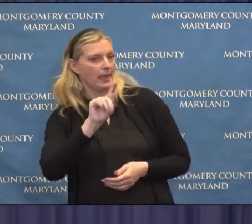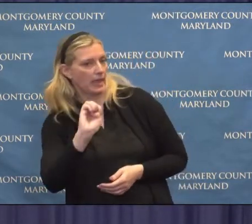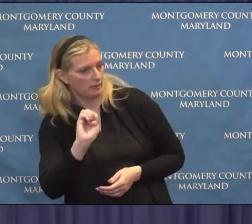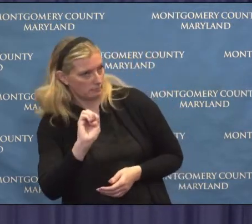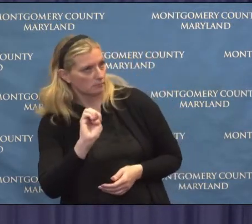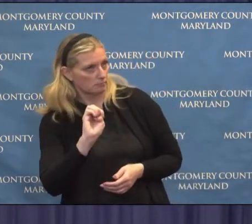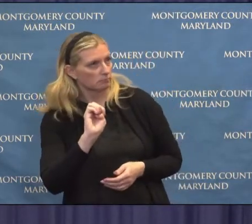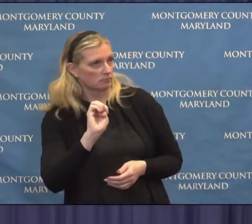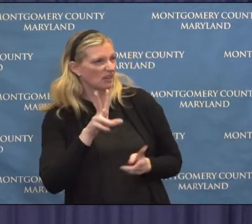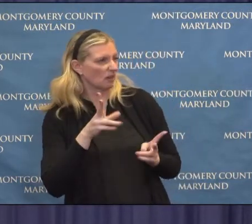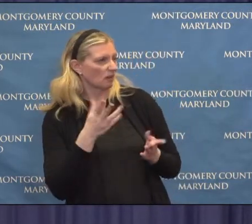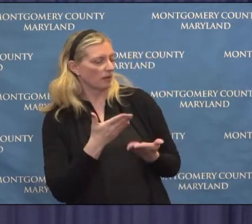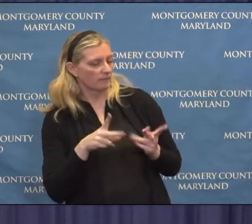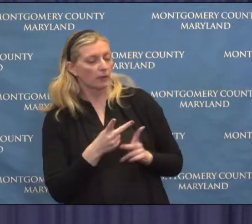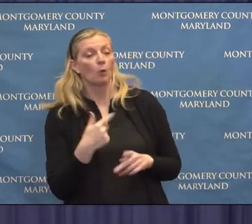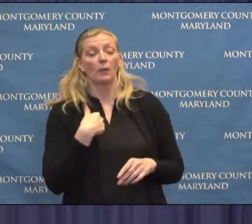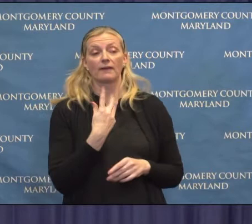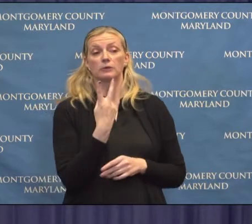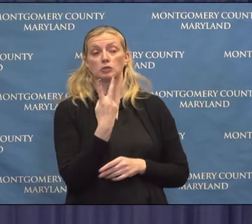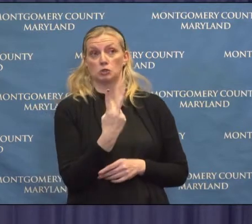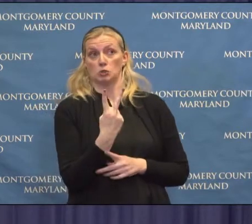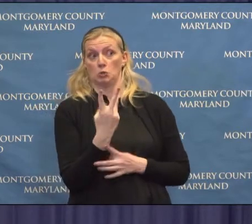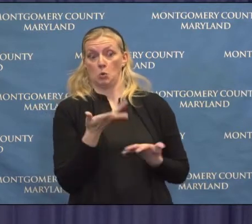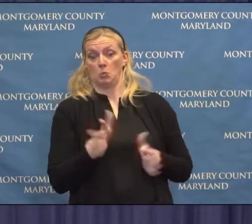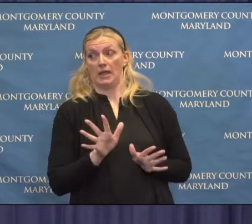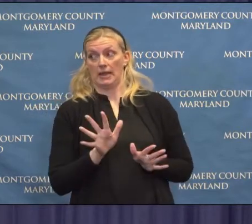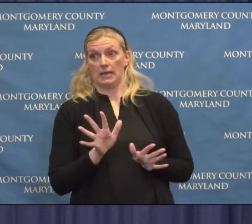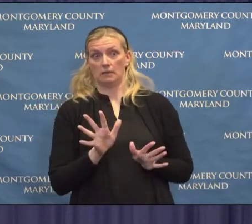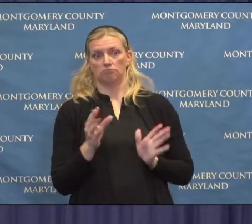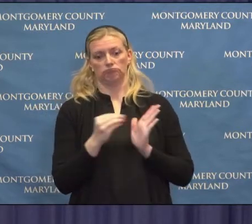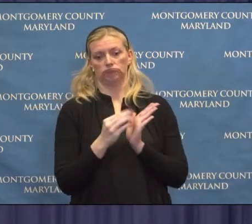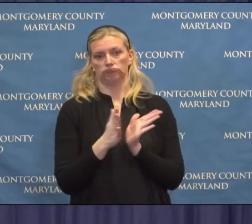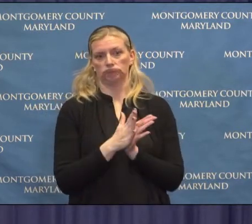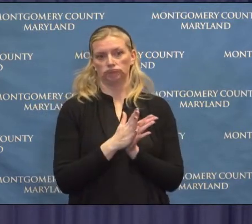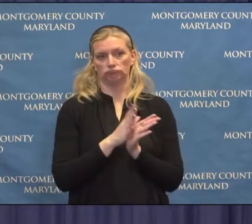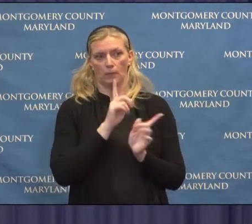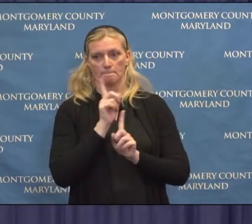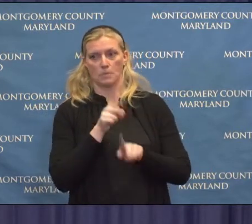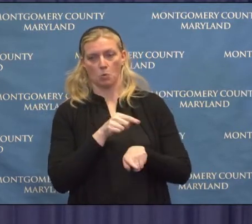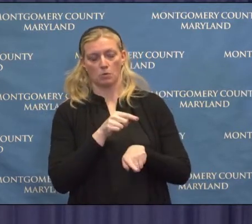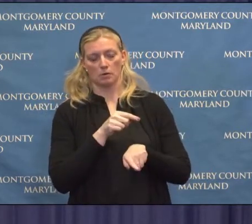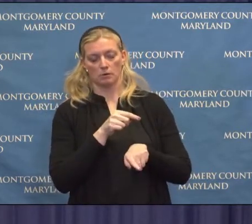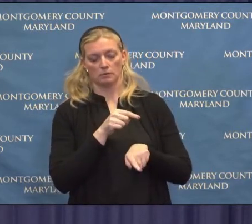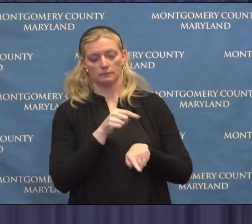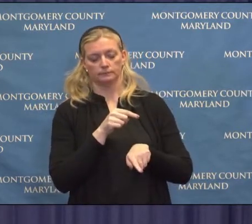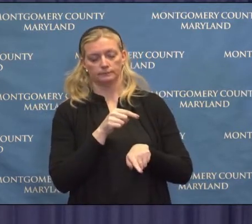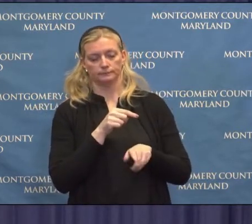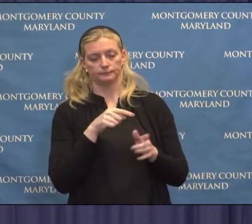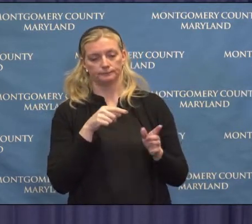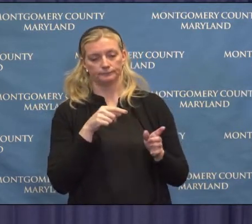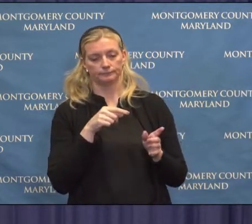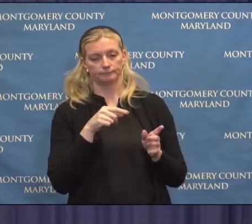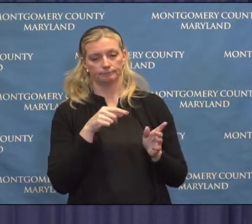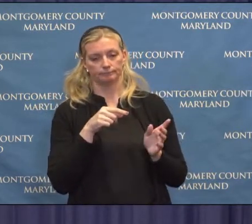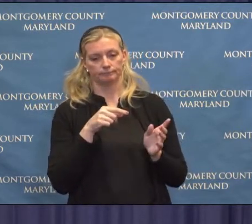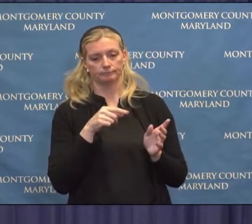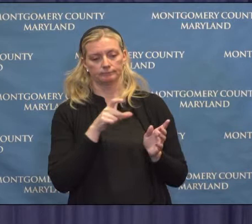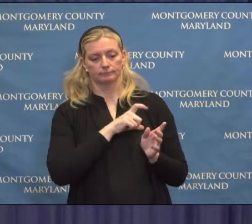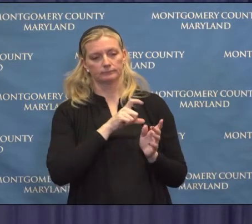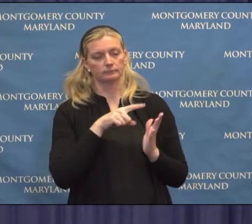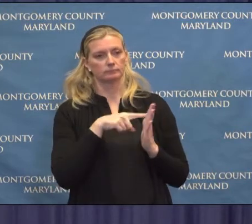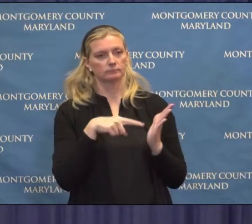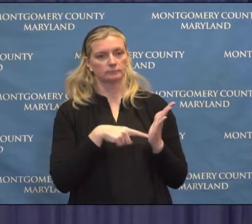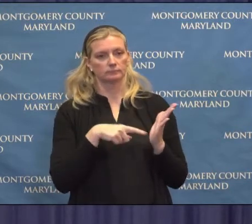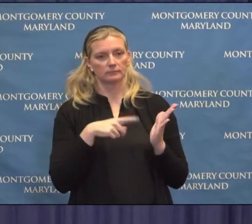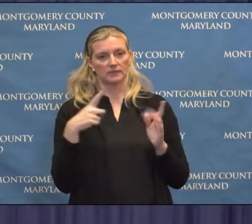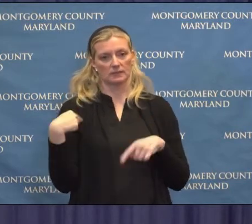reported incidents from the Asian community in relation to the COVID crisis that we've been going through over